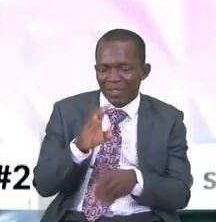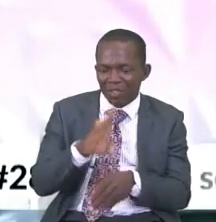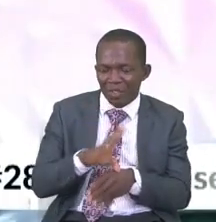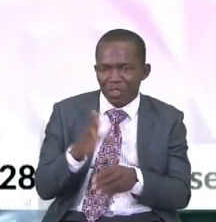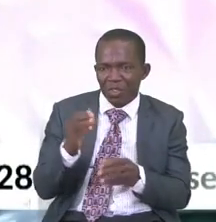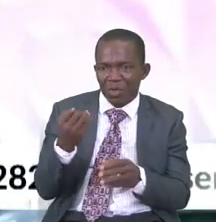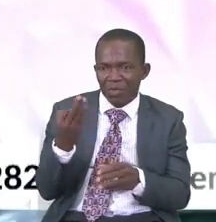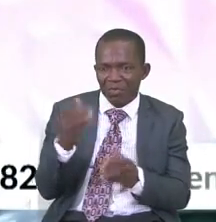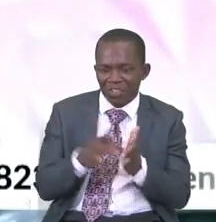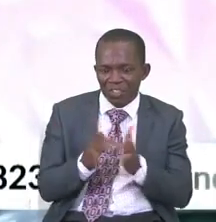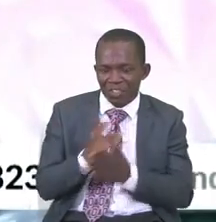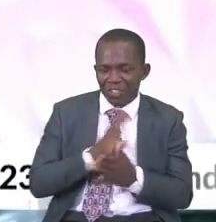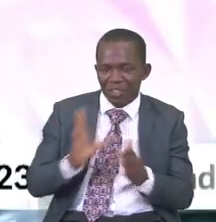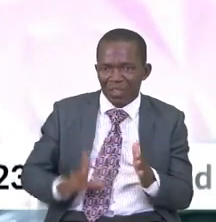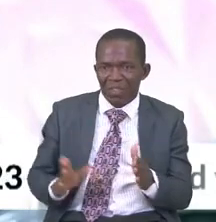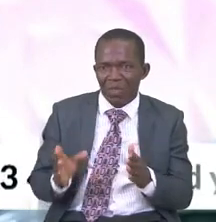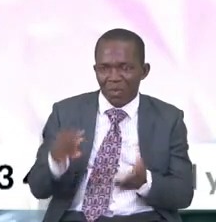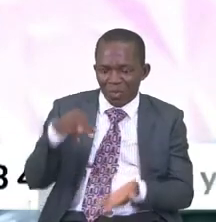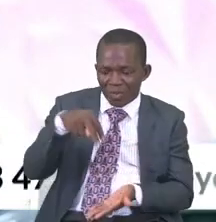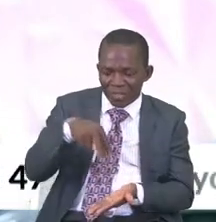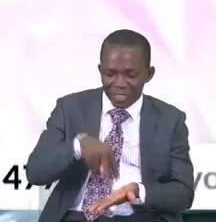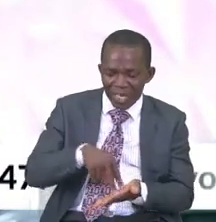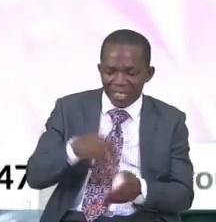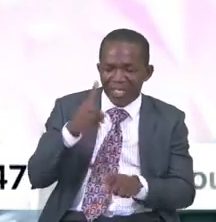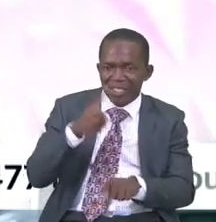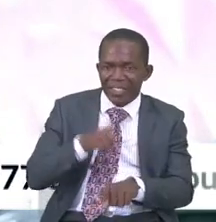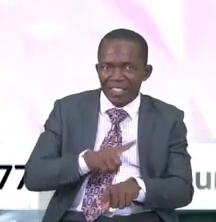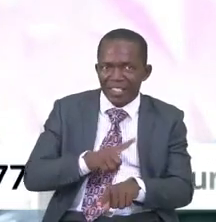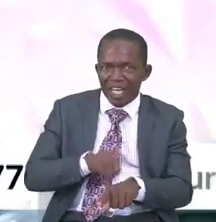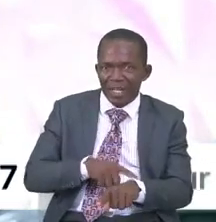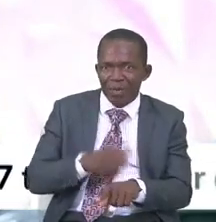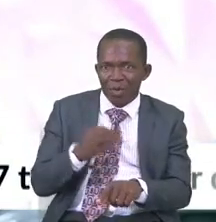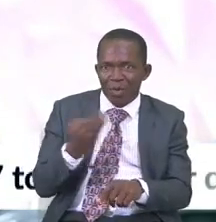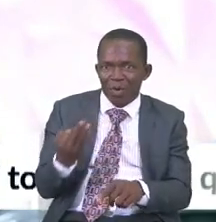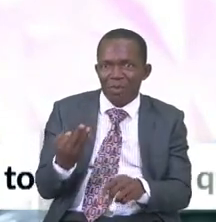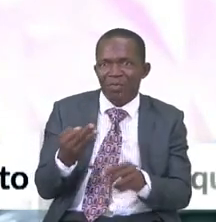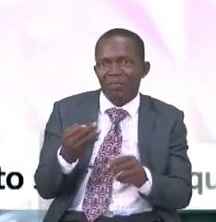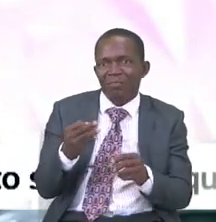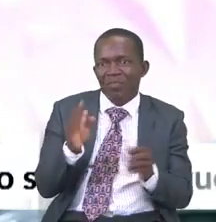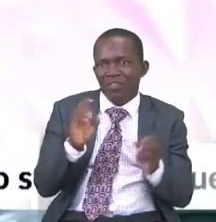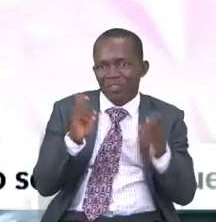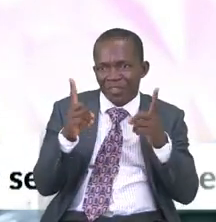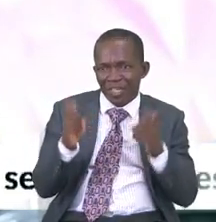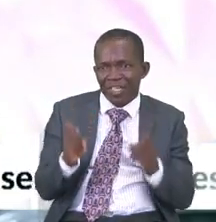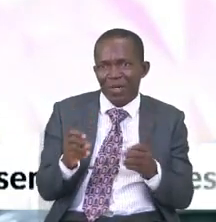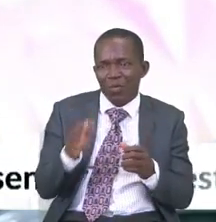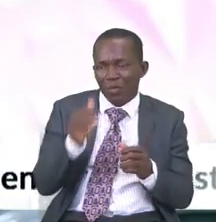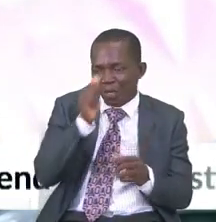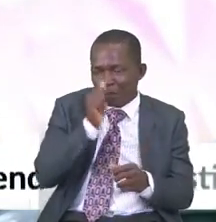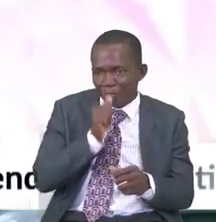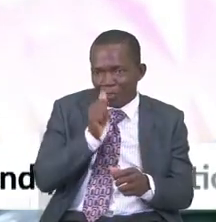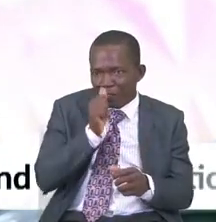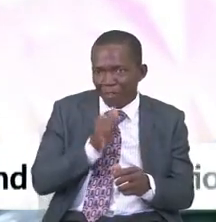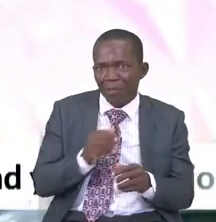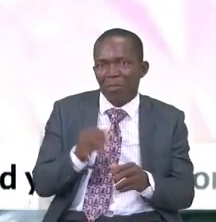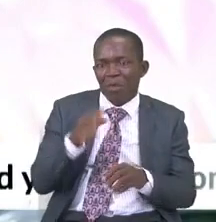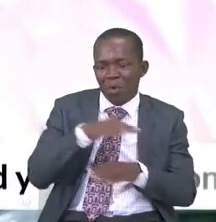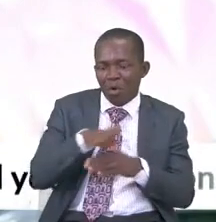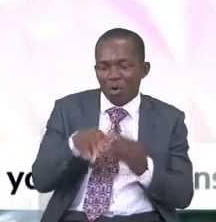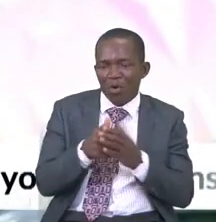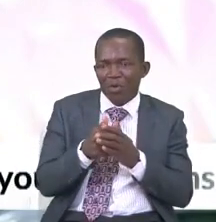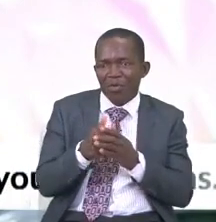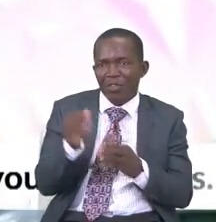will stand the test of time. All other things will crumble, but the church will stand. The Bible will